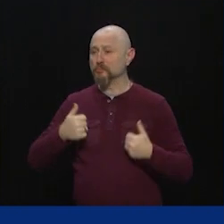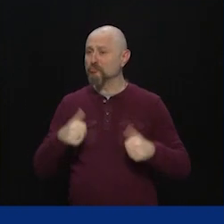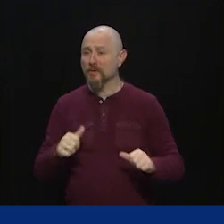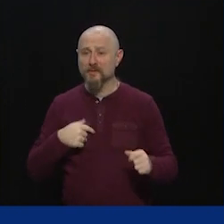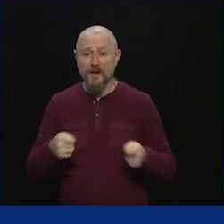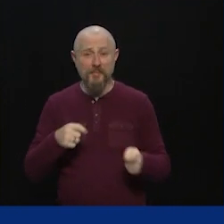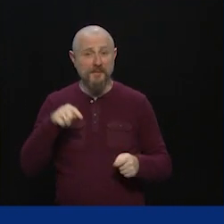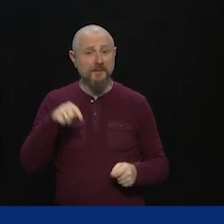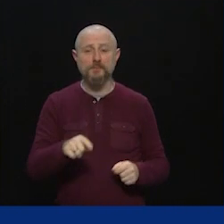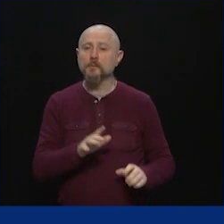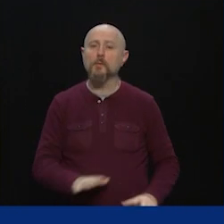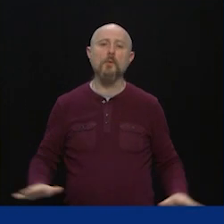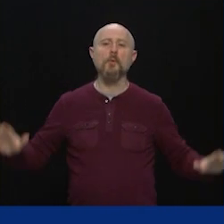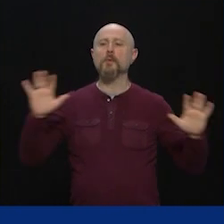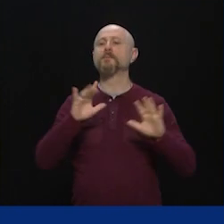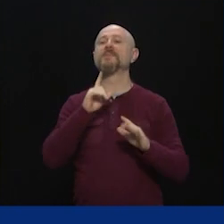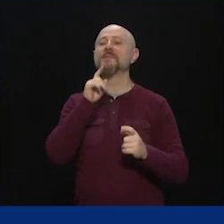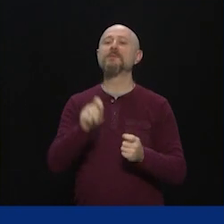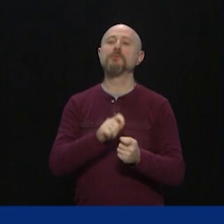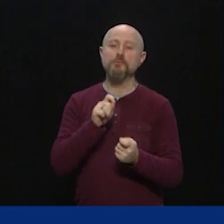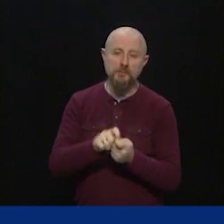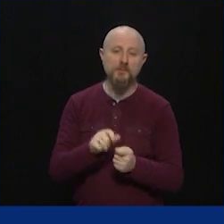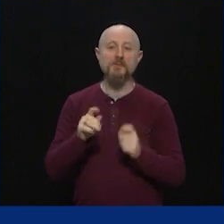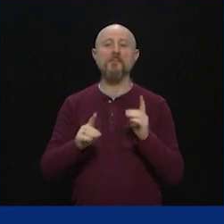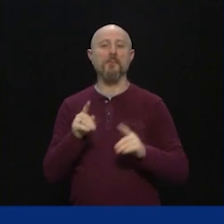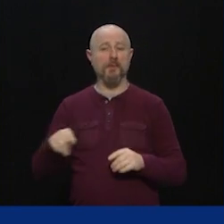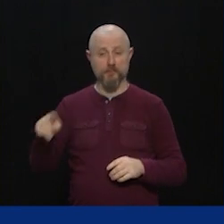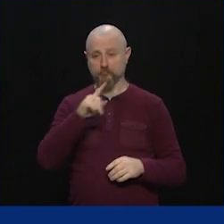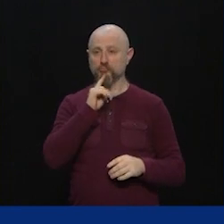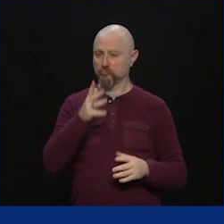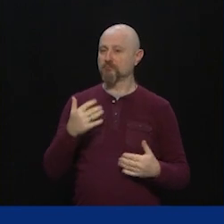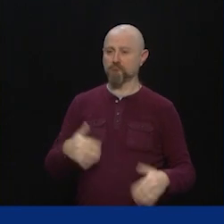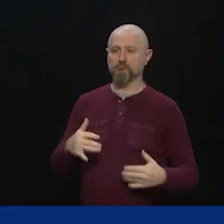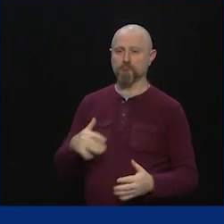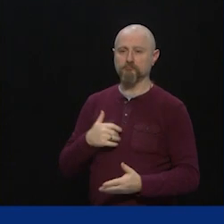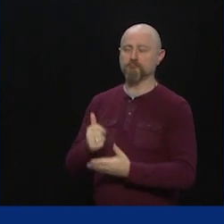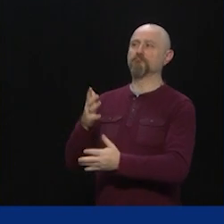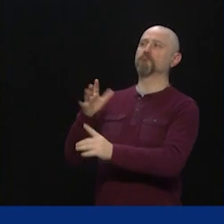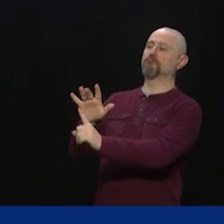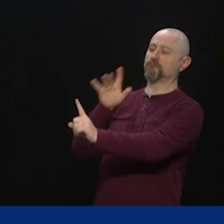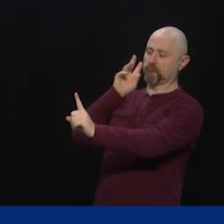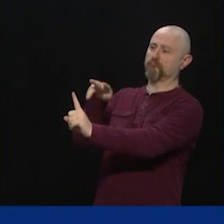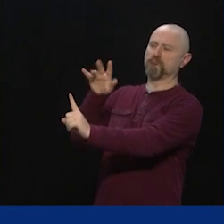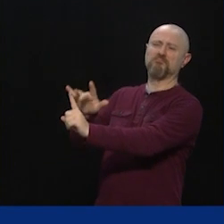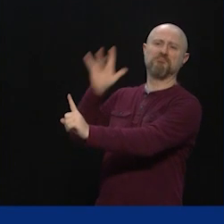who stand out, and you were certainly one of them. So let's give a round of applause to our County Executive Bello.